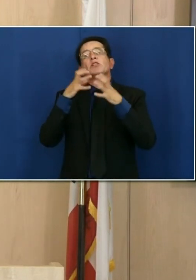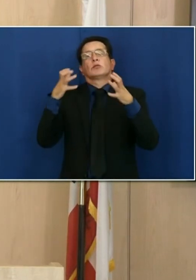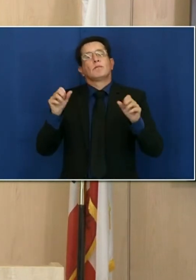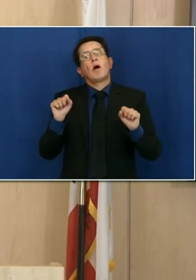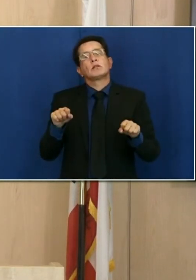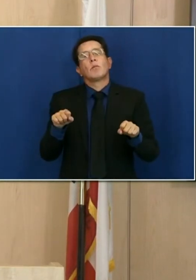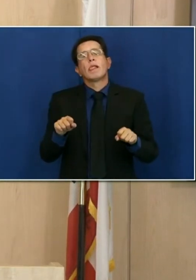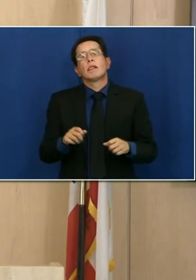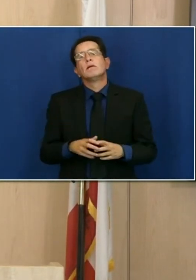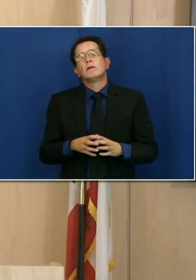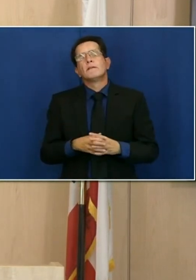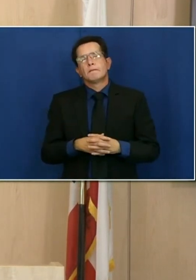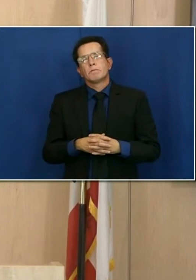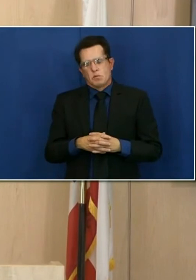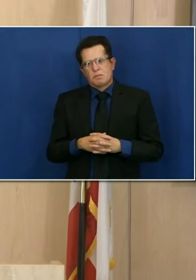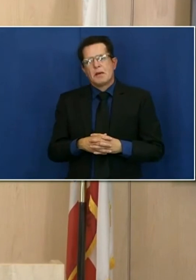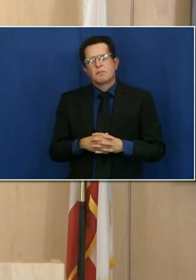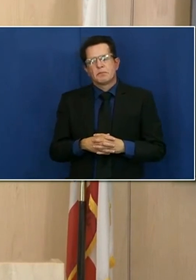Thank you.